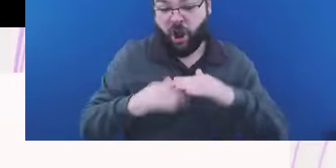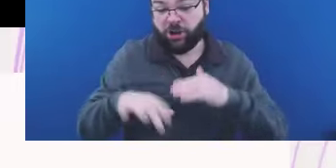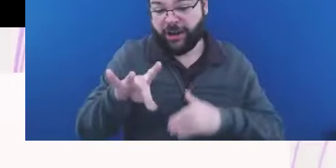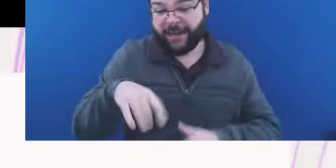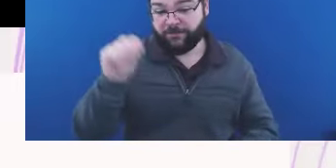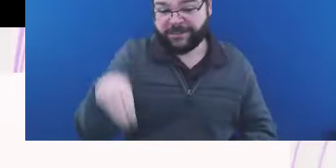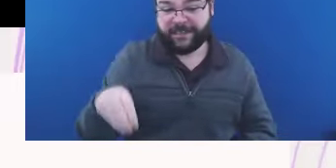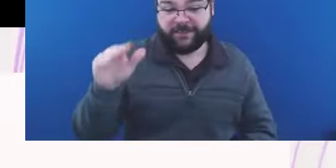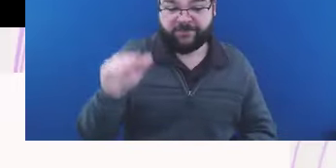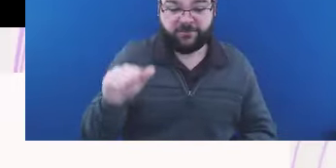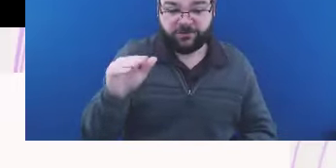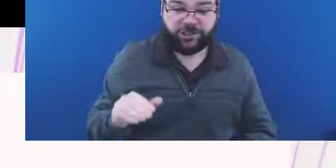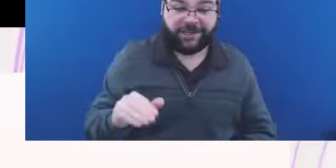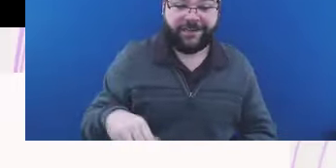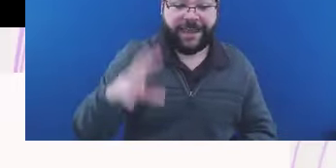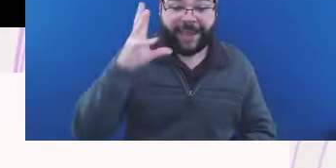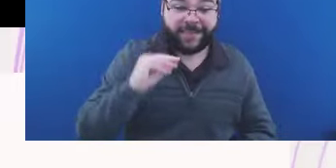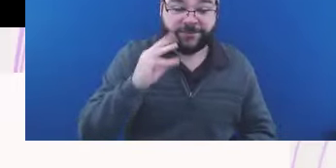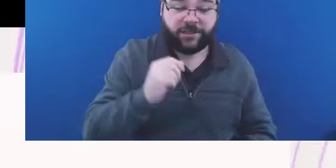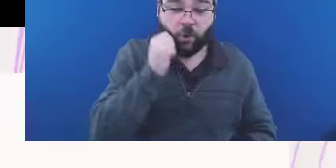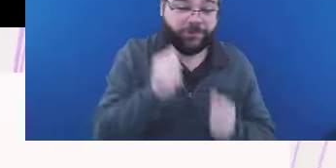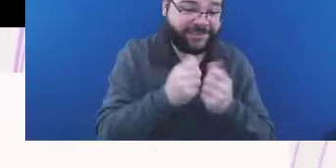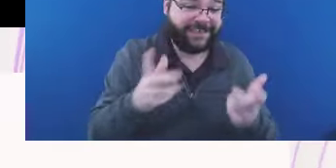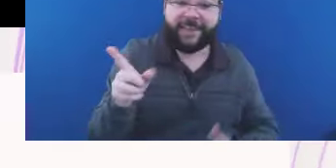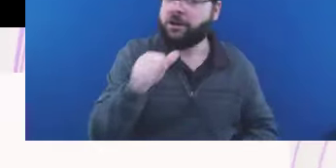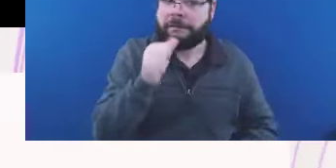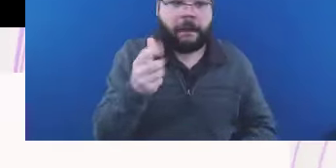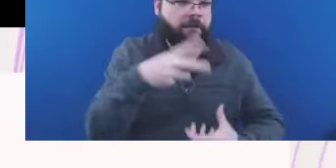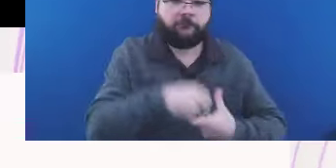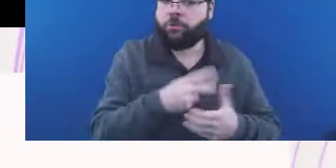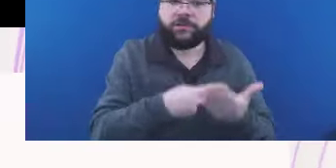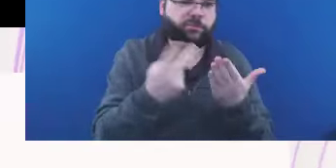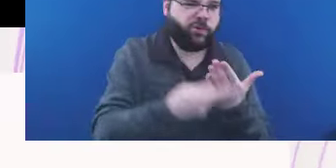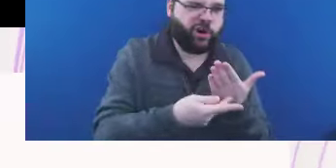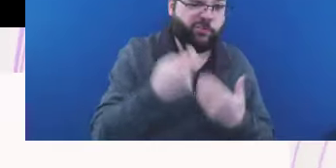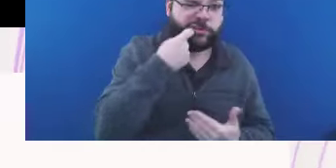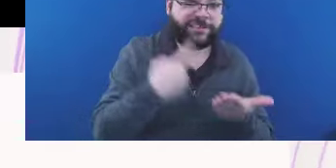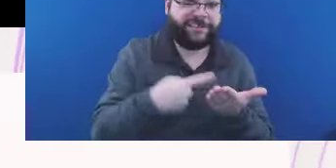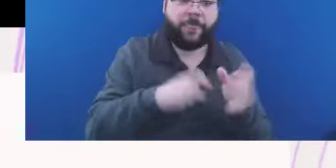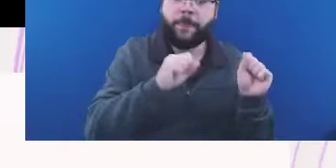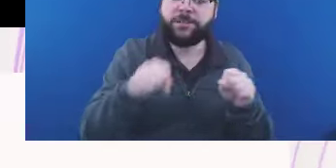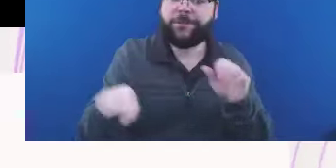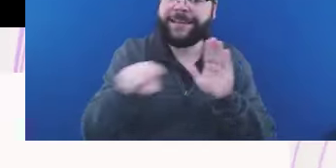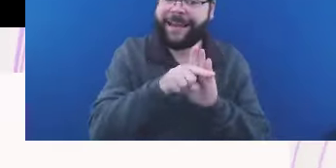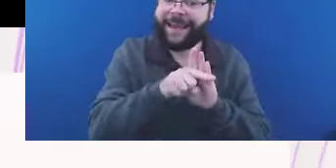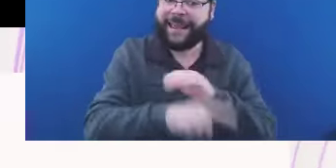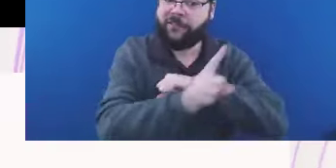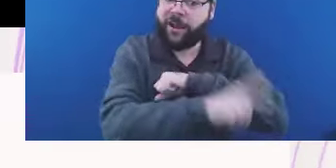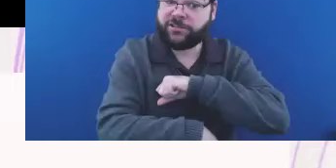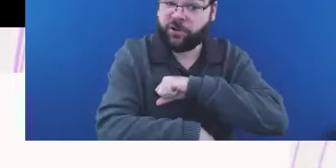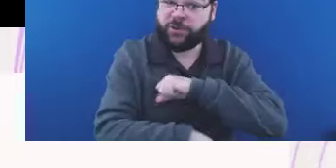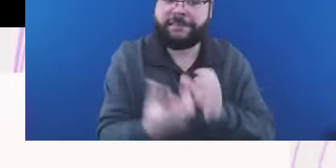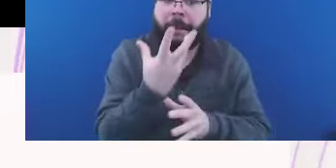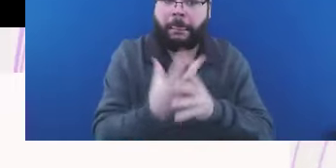not identified or enrolled in a program. And we just talked about the potential negative consequences that lack